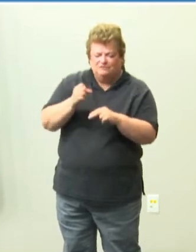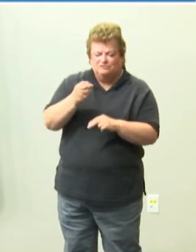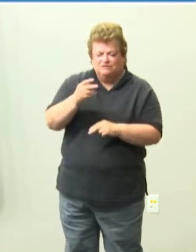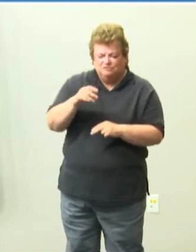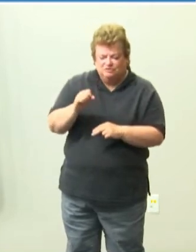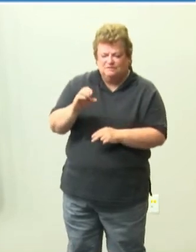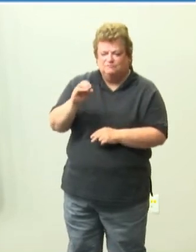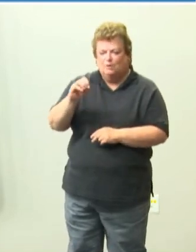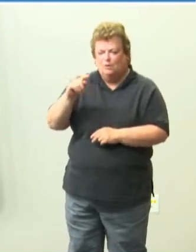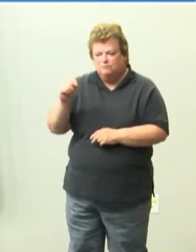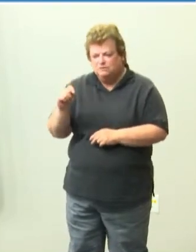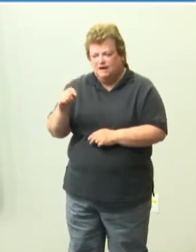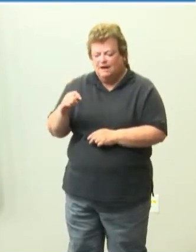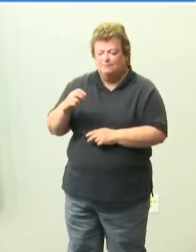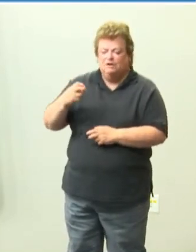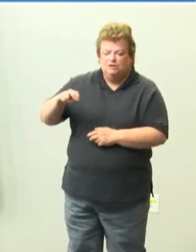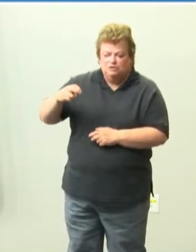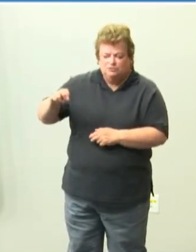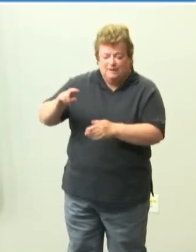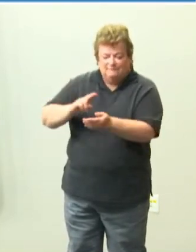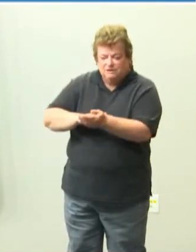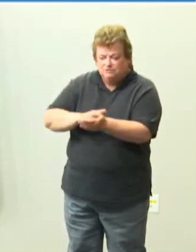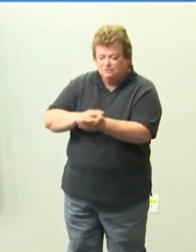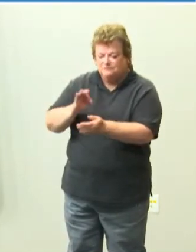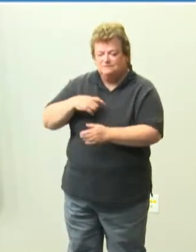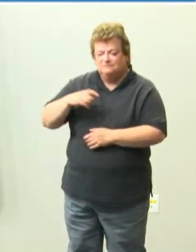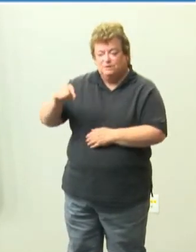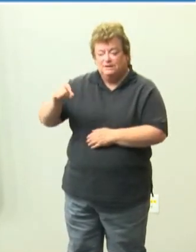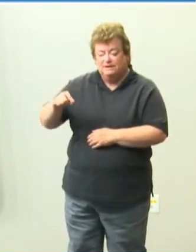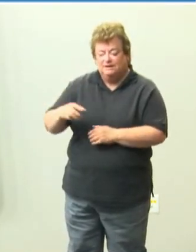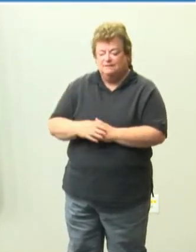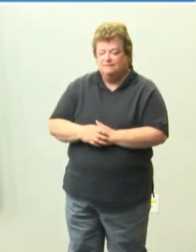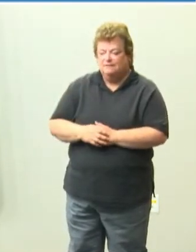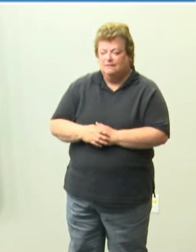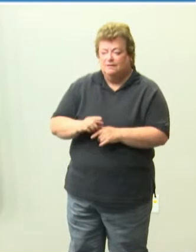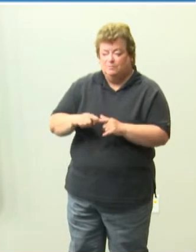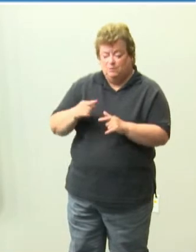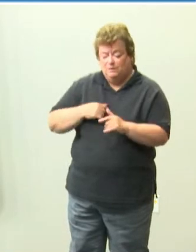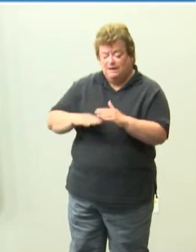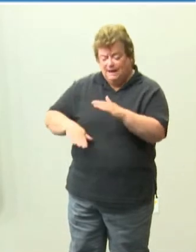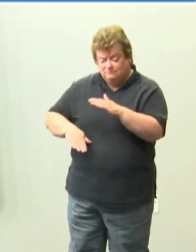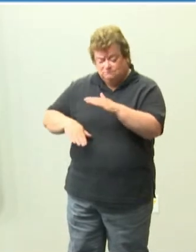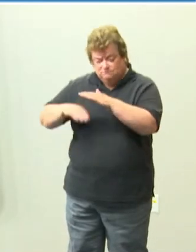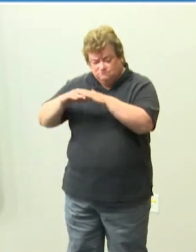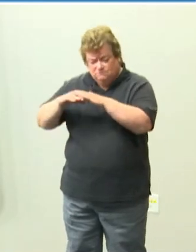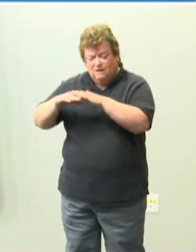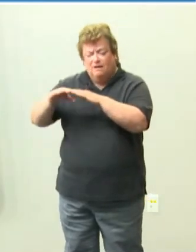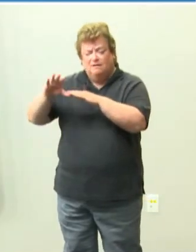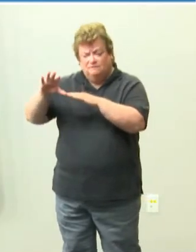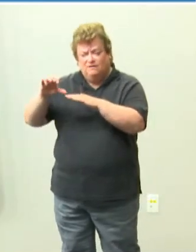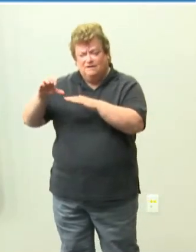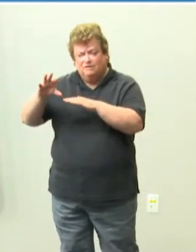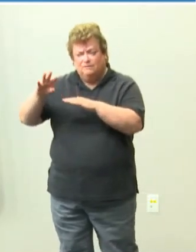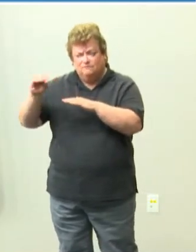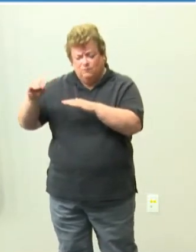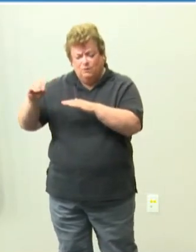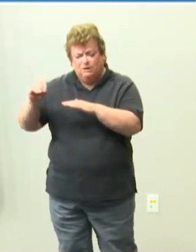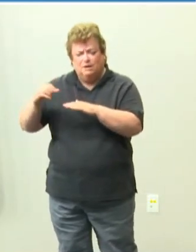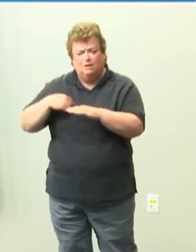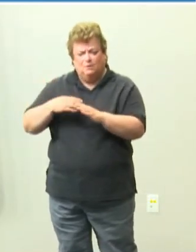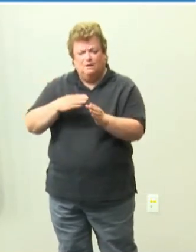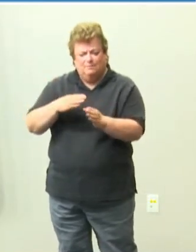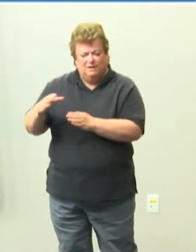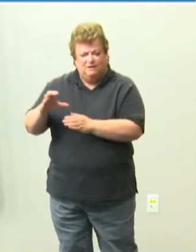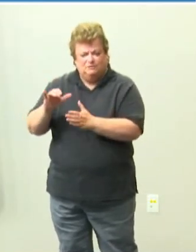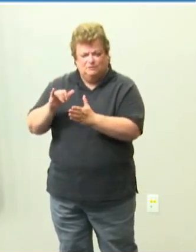do that with traveling nurses if we need to. But nevertheless, we can go up to about that 540 number, and we plan on being able to do that at